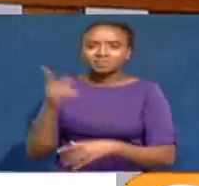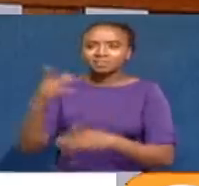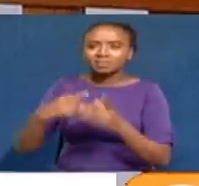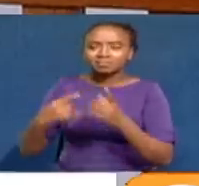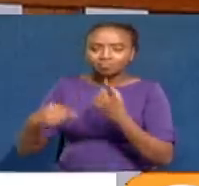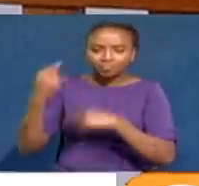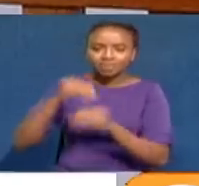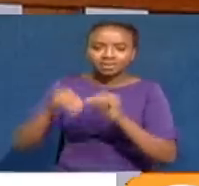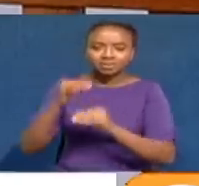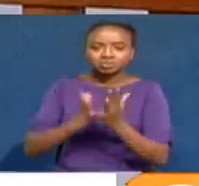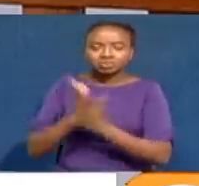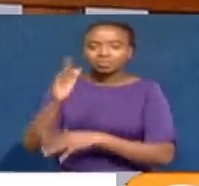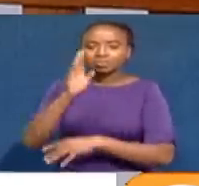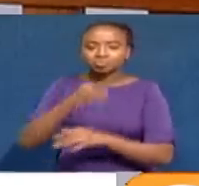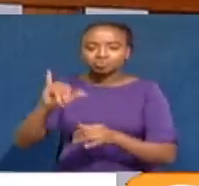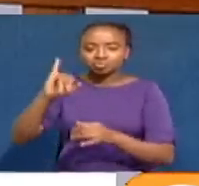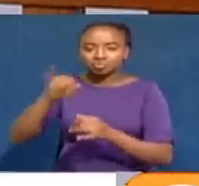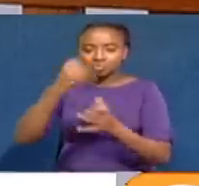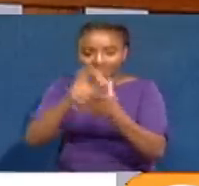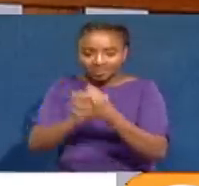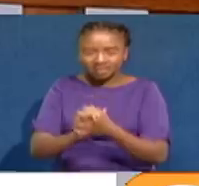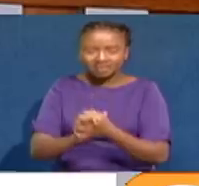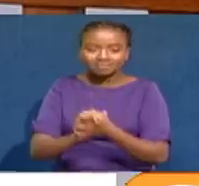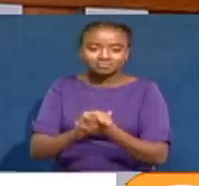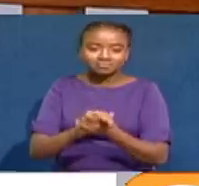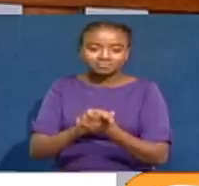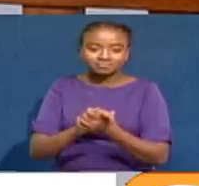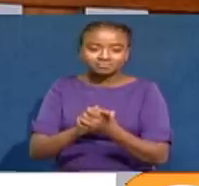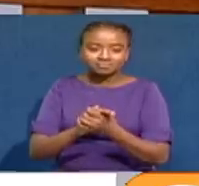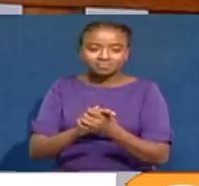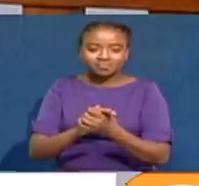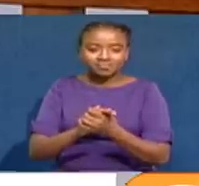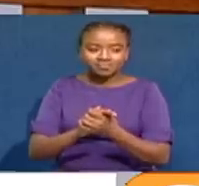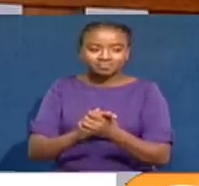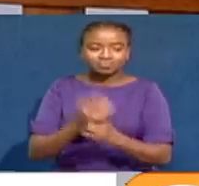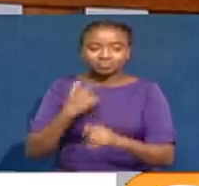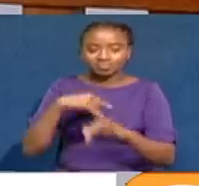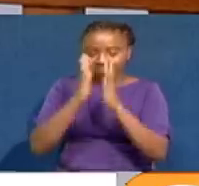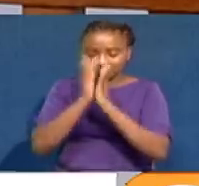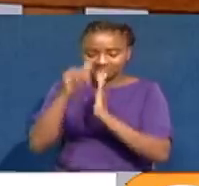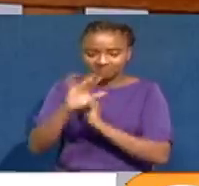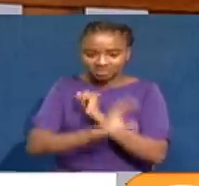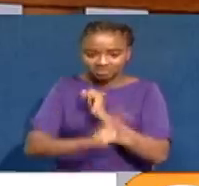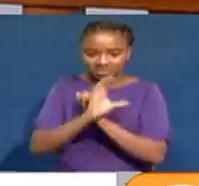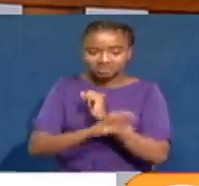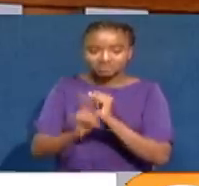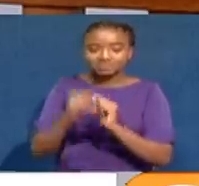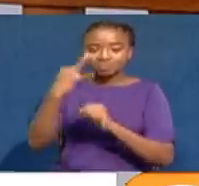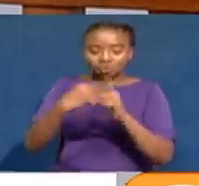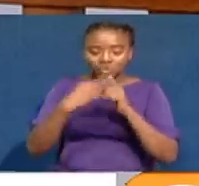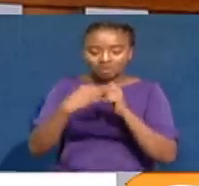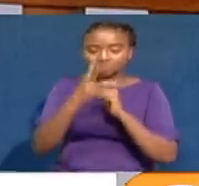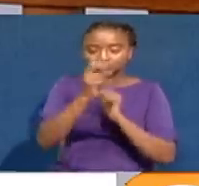Jubilee. They went into something else. That's what you call a con man. So I pray for this country that in August